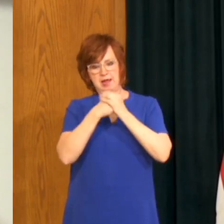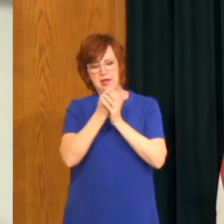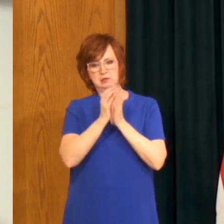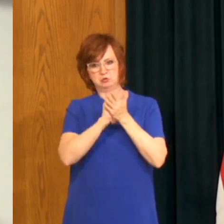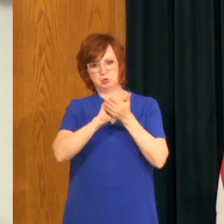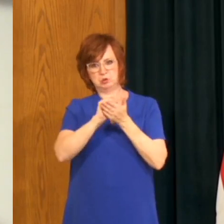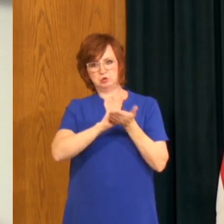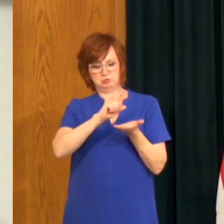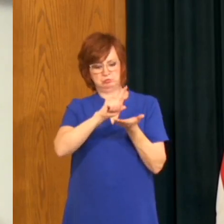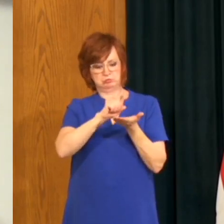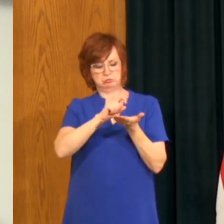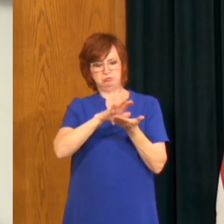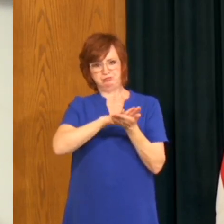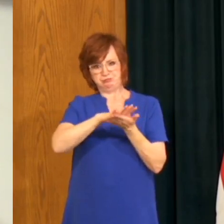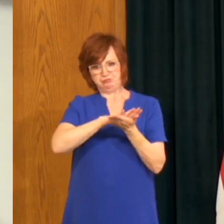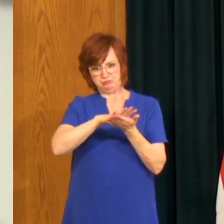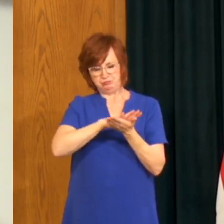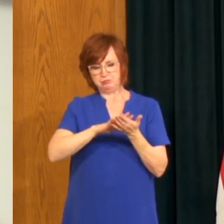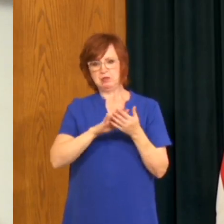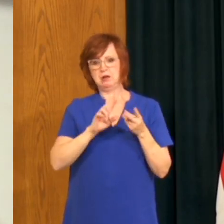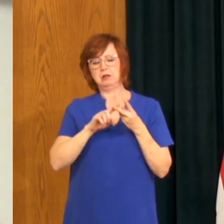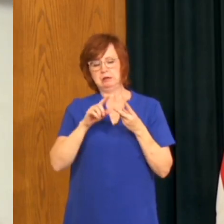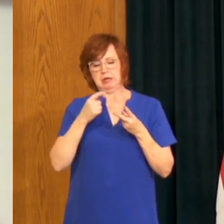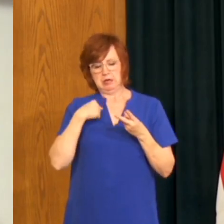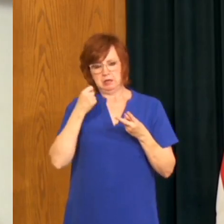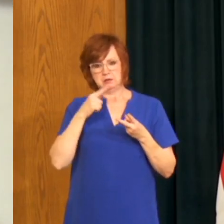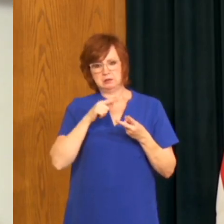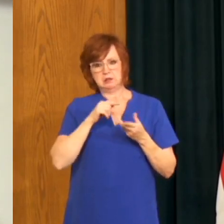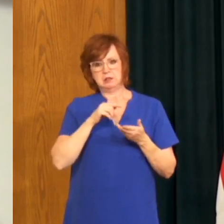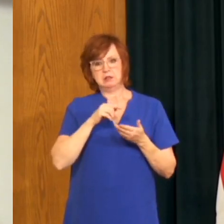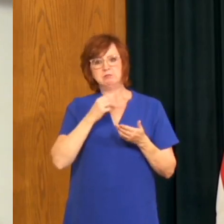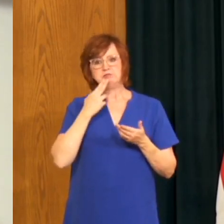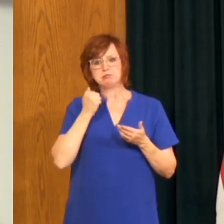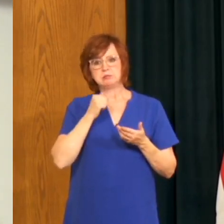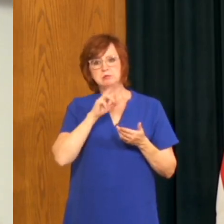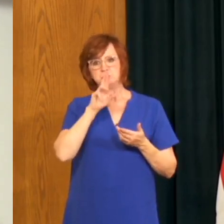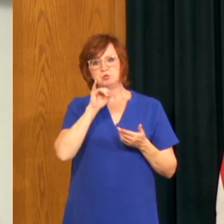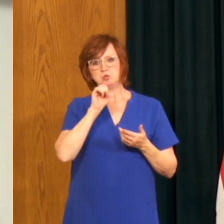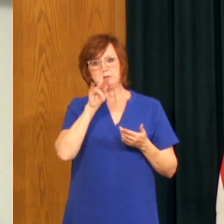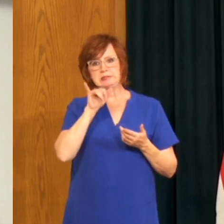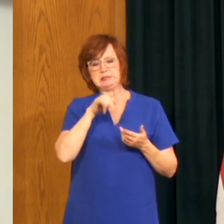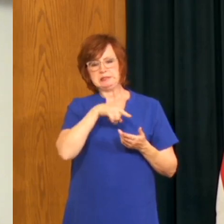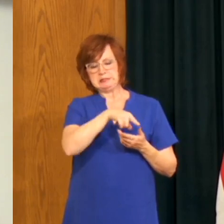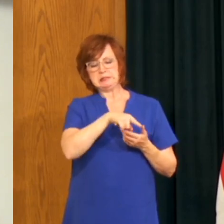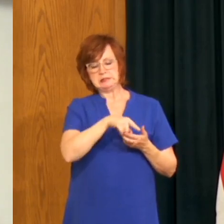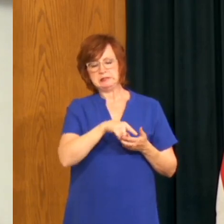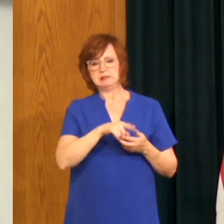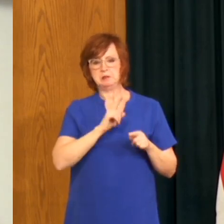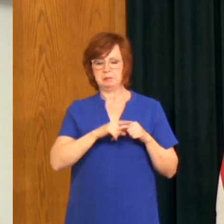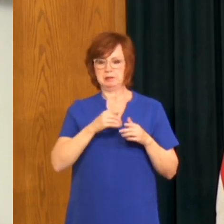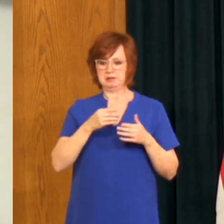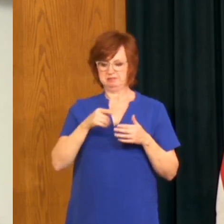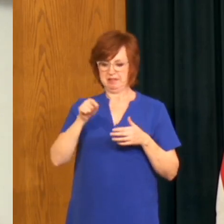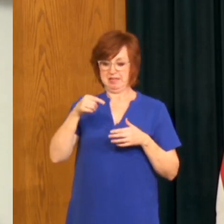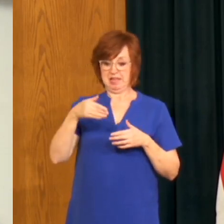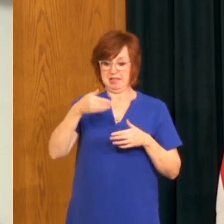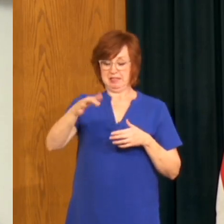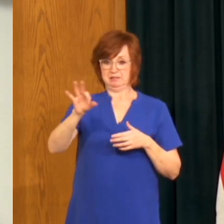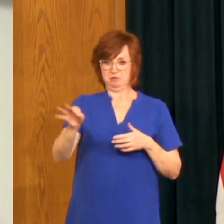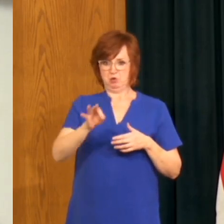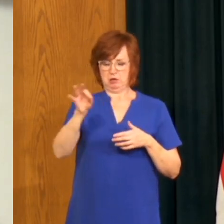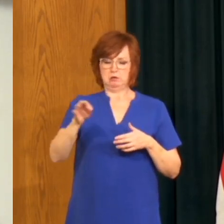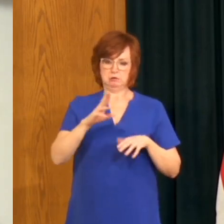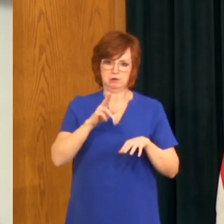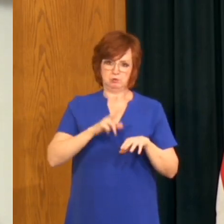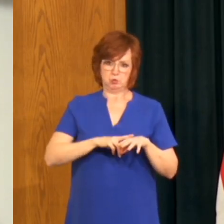So, the ability to use playgrounds should be here at the end of this week by Friday. Municipalities